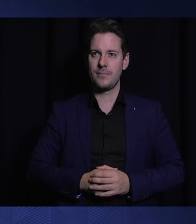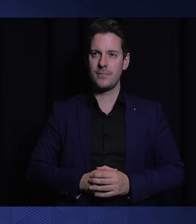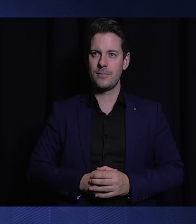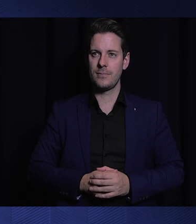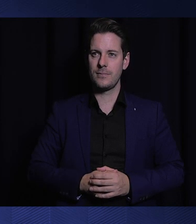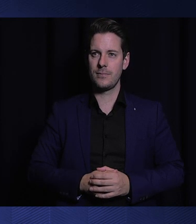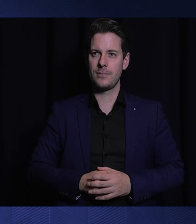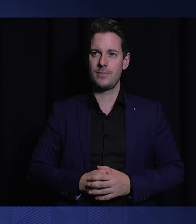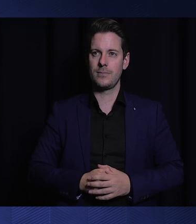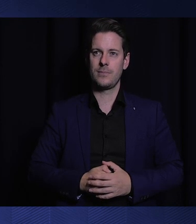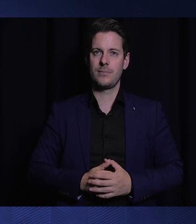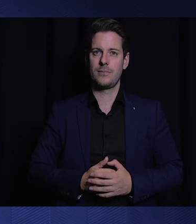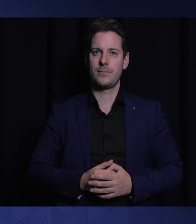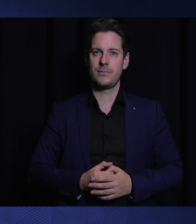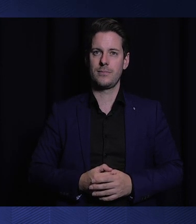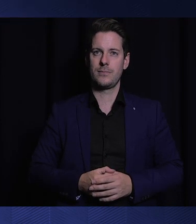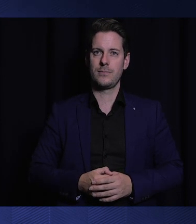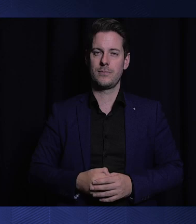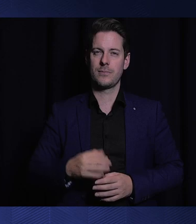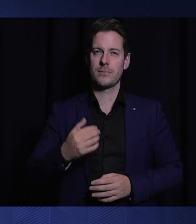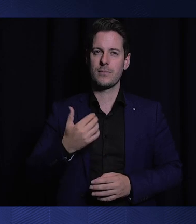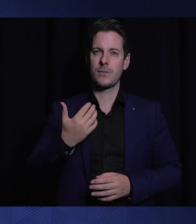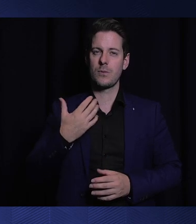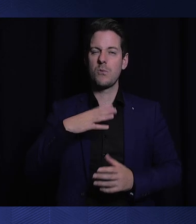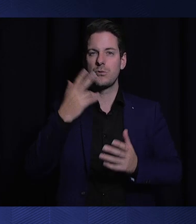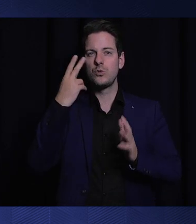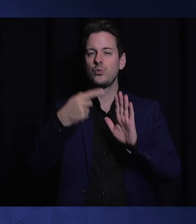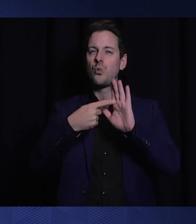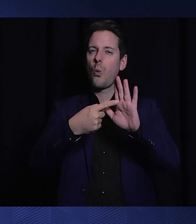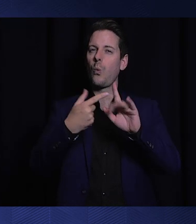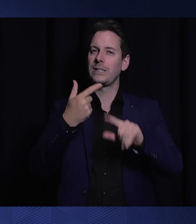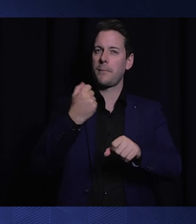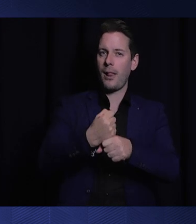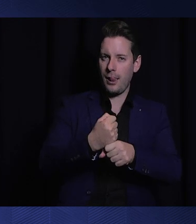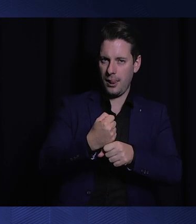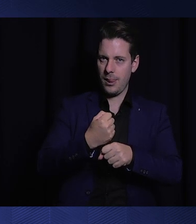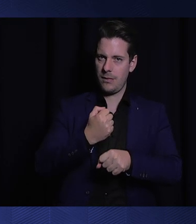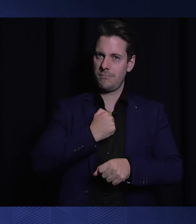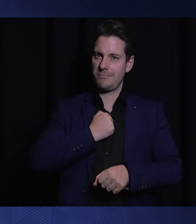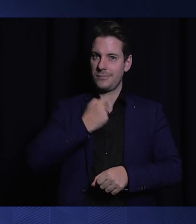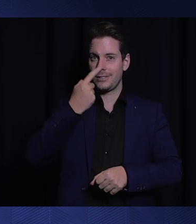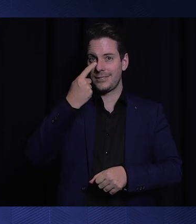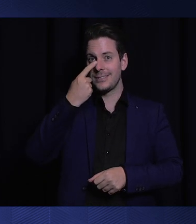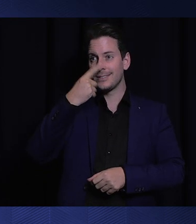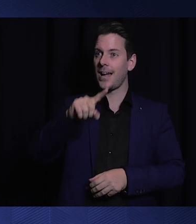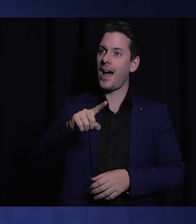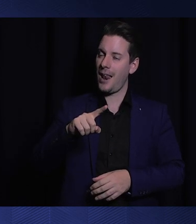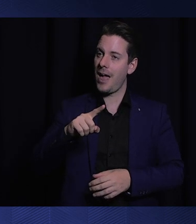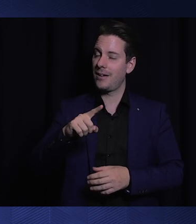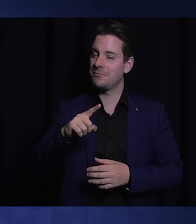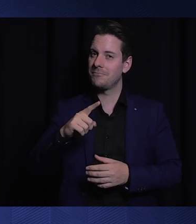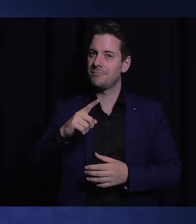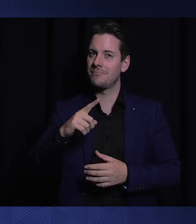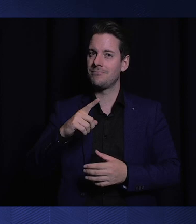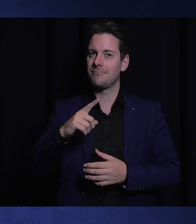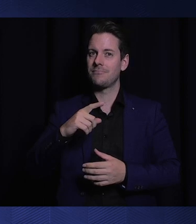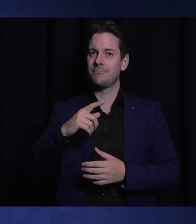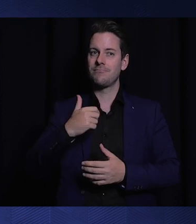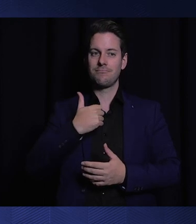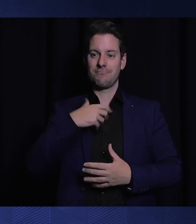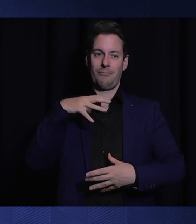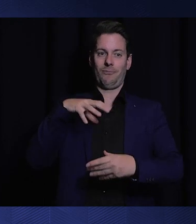And we also like to show you about some examples that Thailand is also pleased to be involved with this